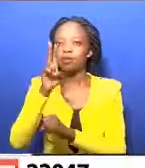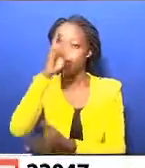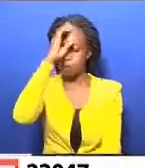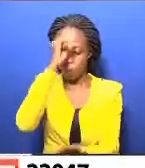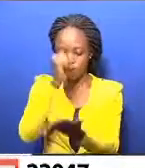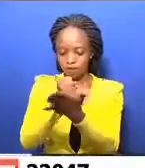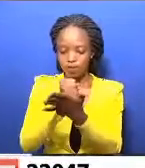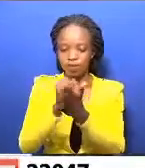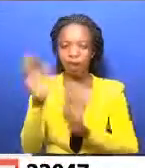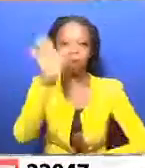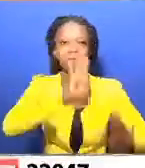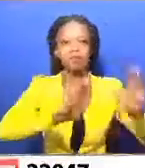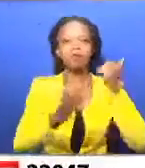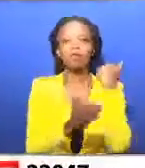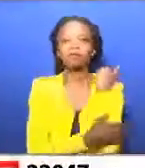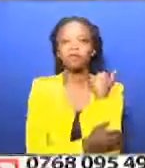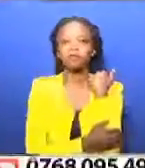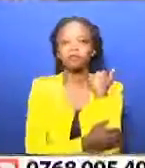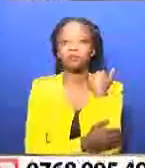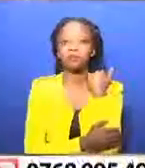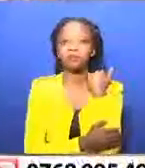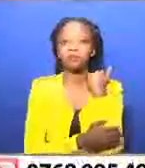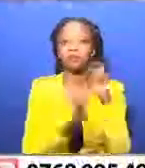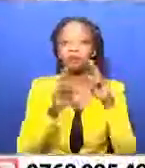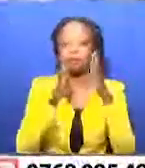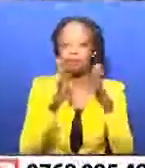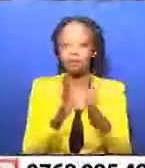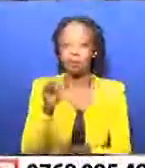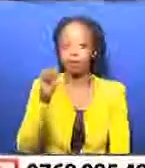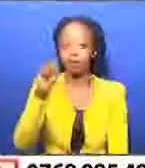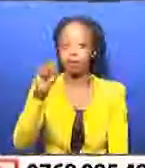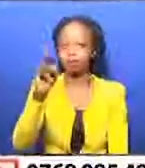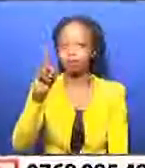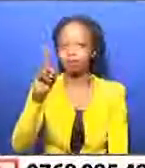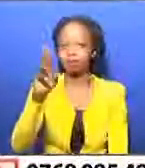and gross misconduct. Andrine Kilemi, reporting for TV 47.